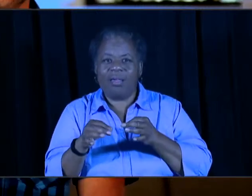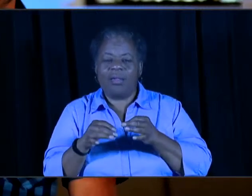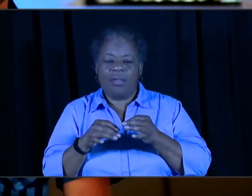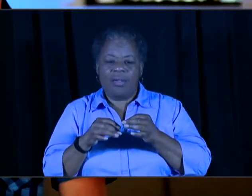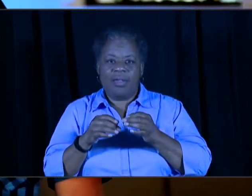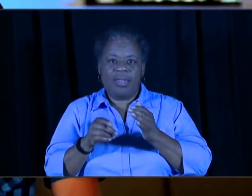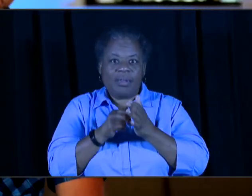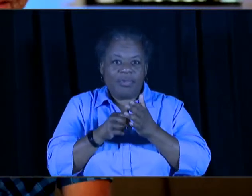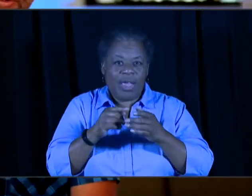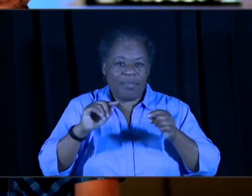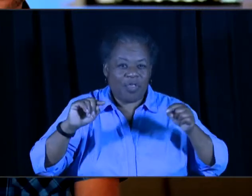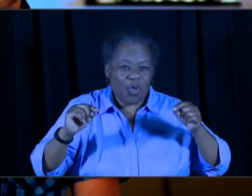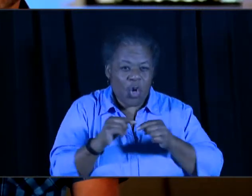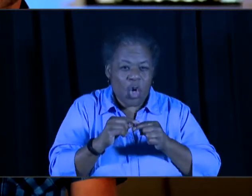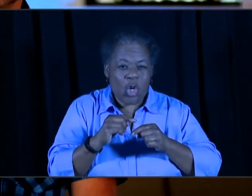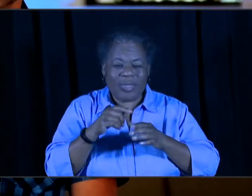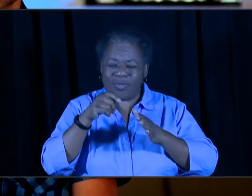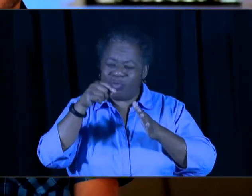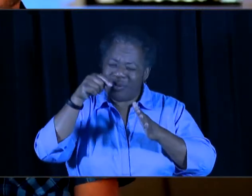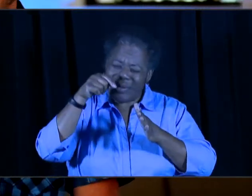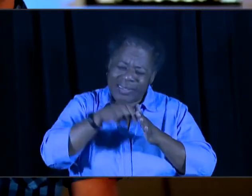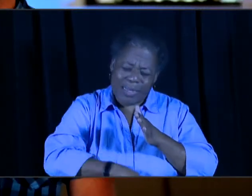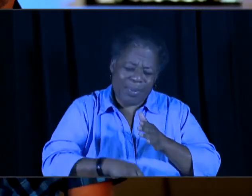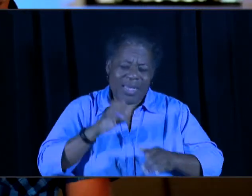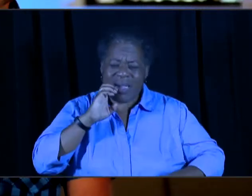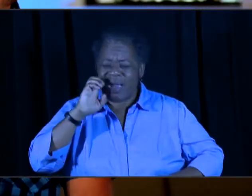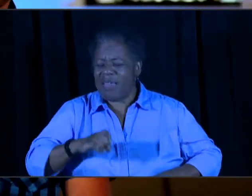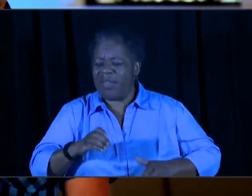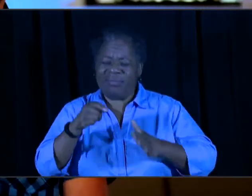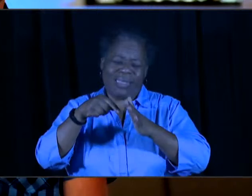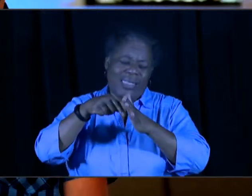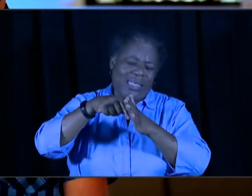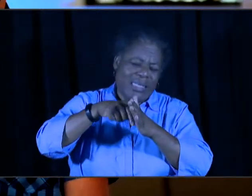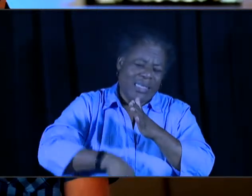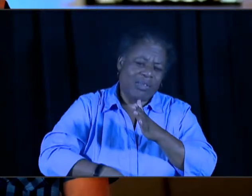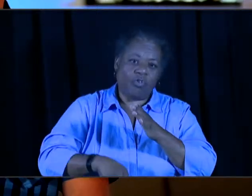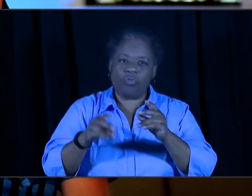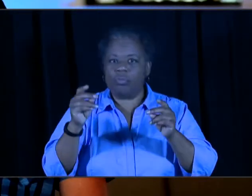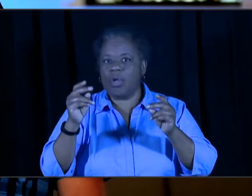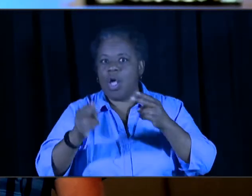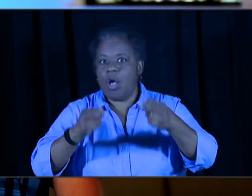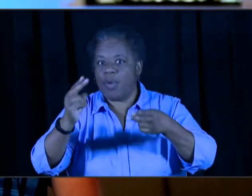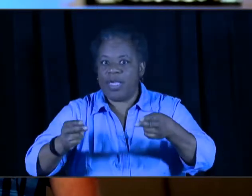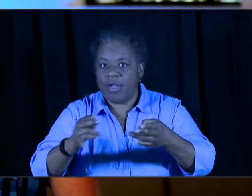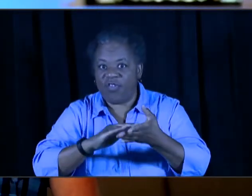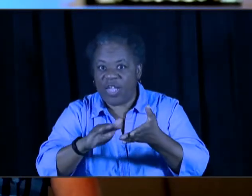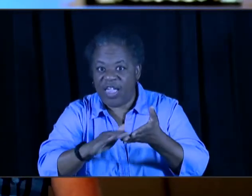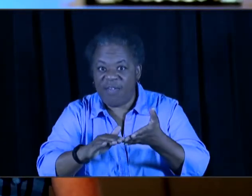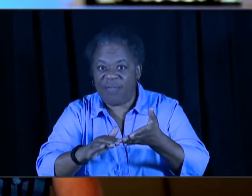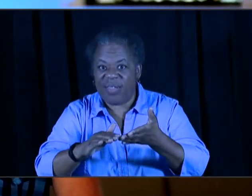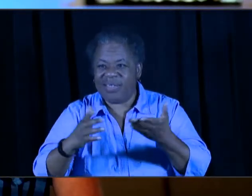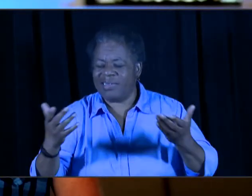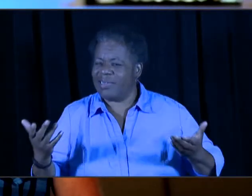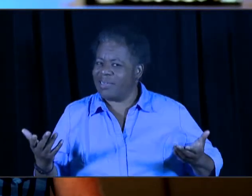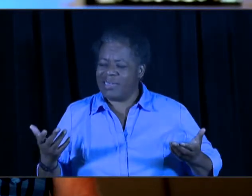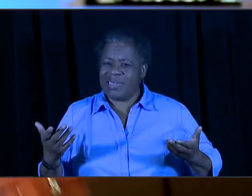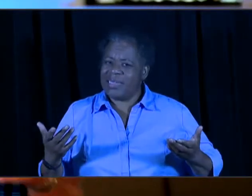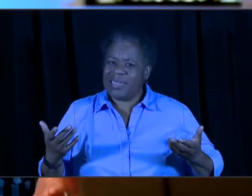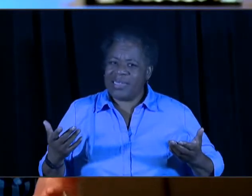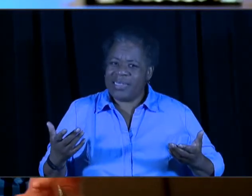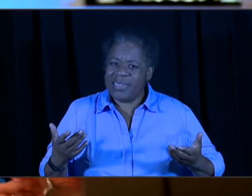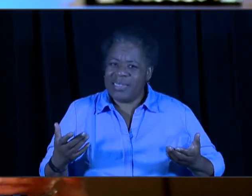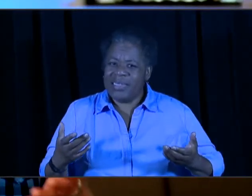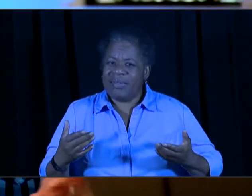so great, the evil has been so great that to rush to forgiveness almost trivializes